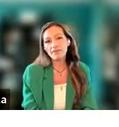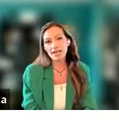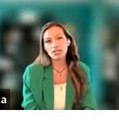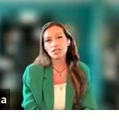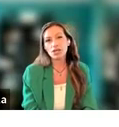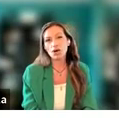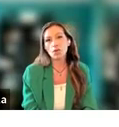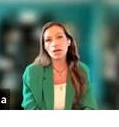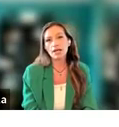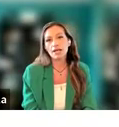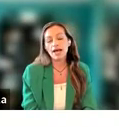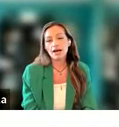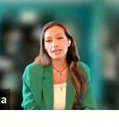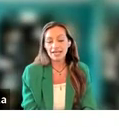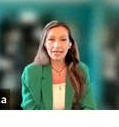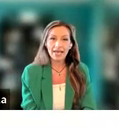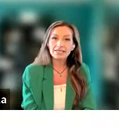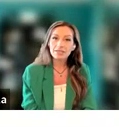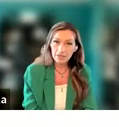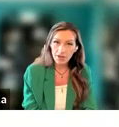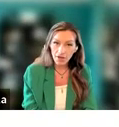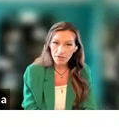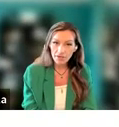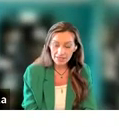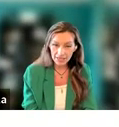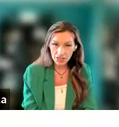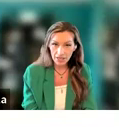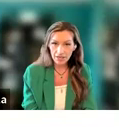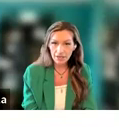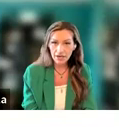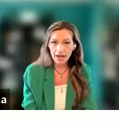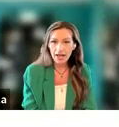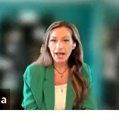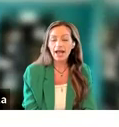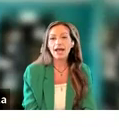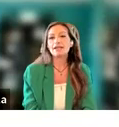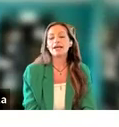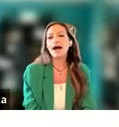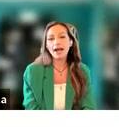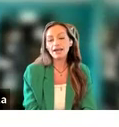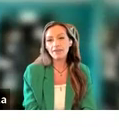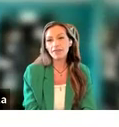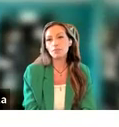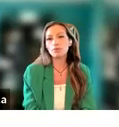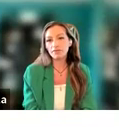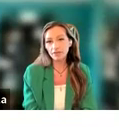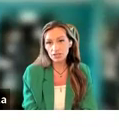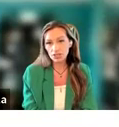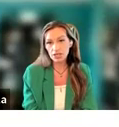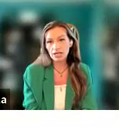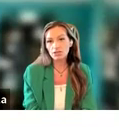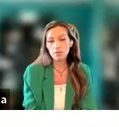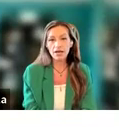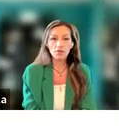on a fashion show dedicated to mental health and addiction. And I have had the